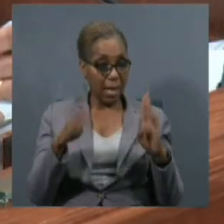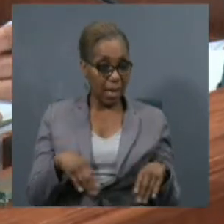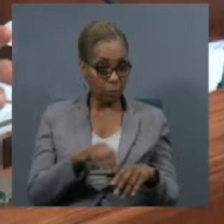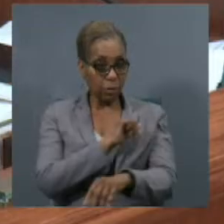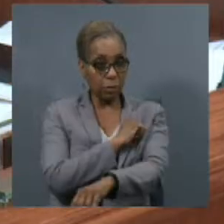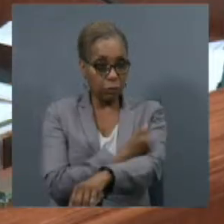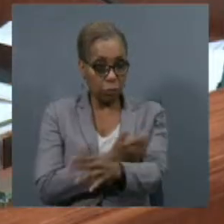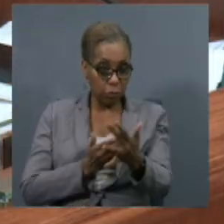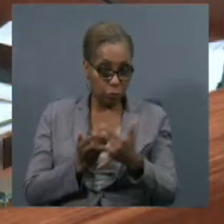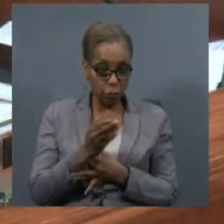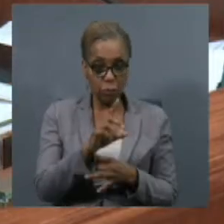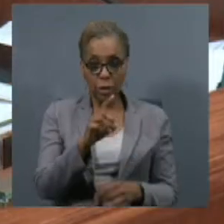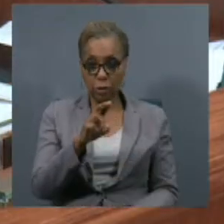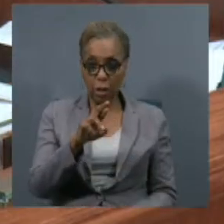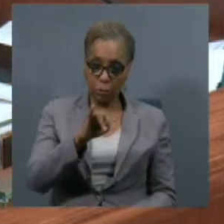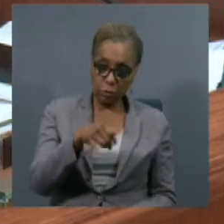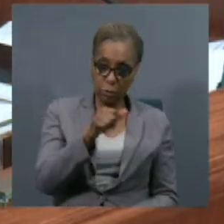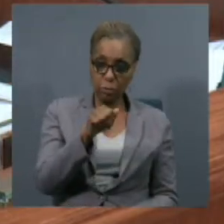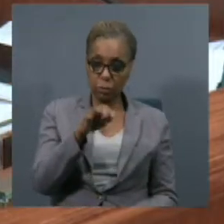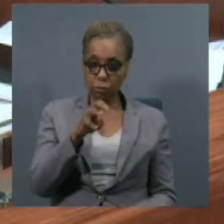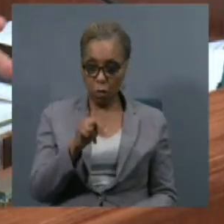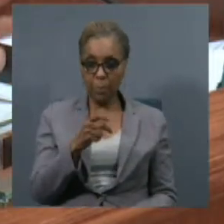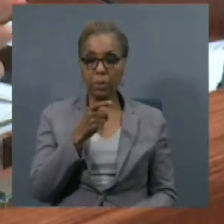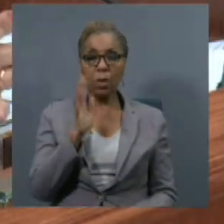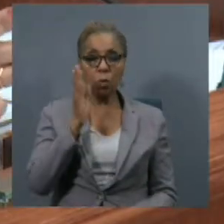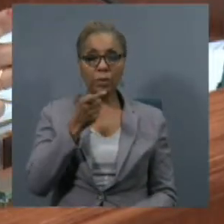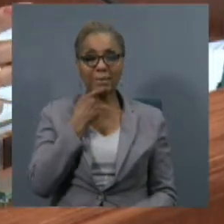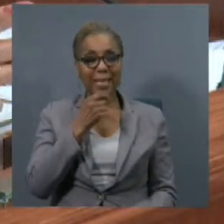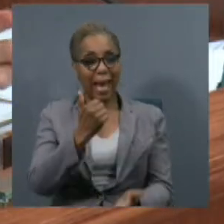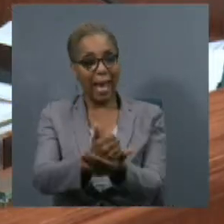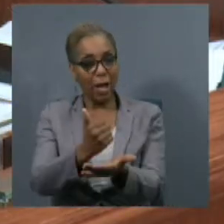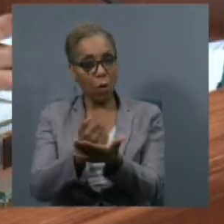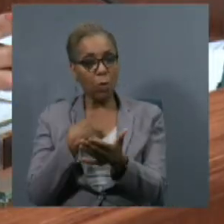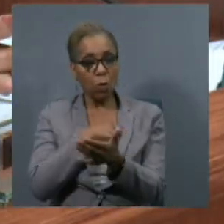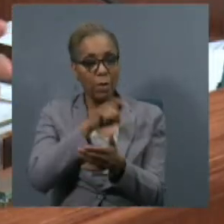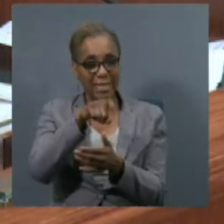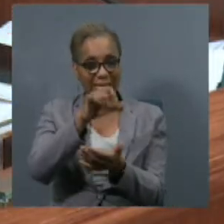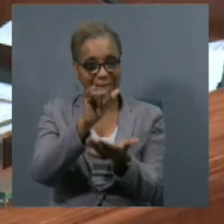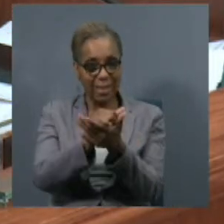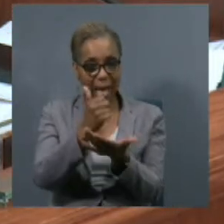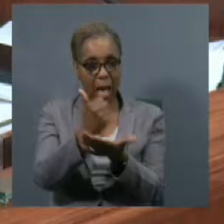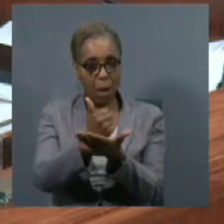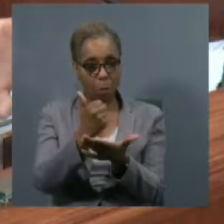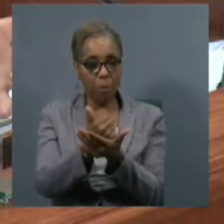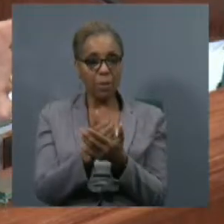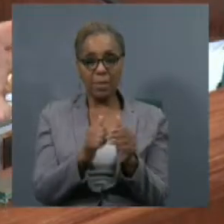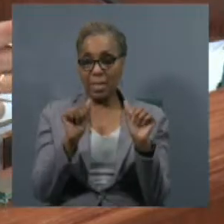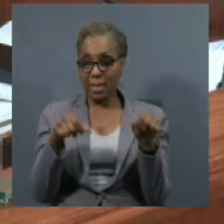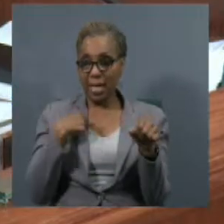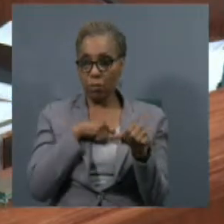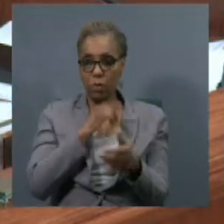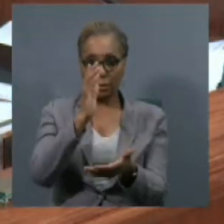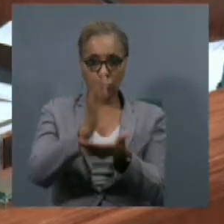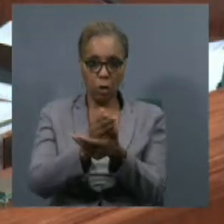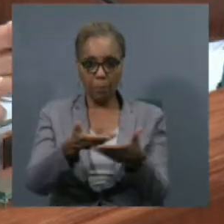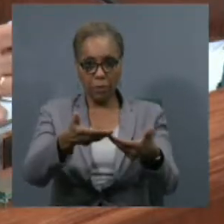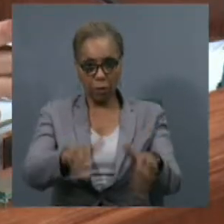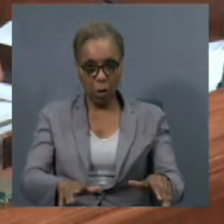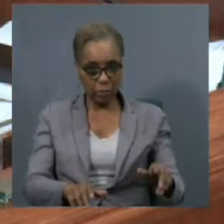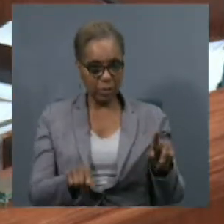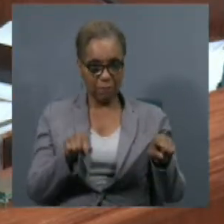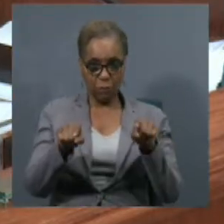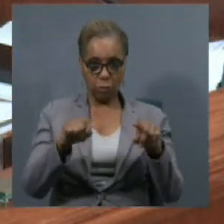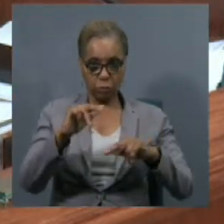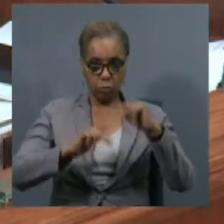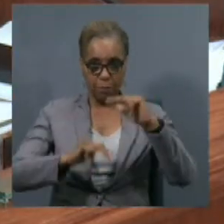authority through Dr. Jarman would say, help, we need this help to see if we can stop the loss of these buildings and